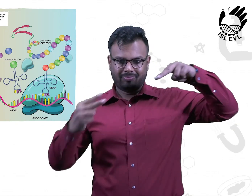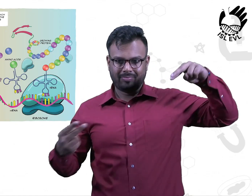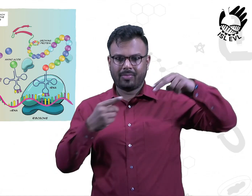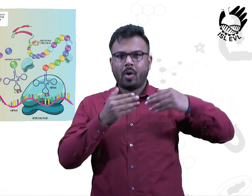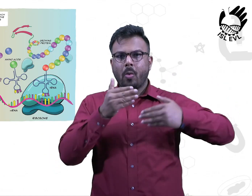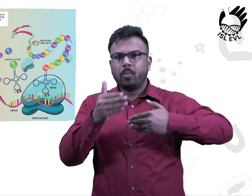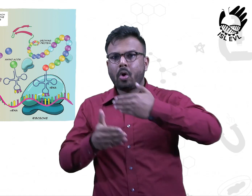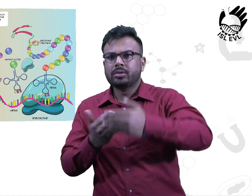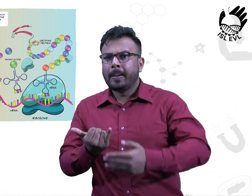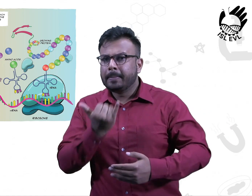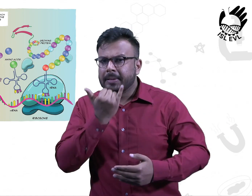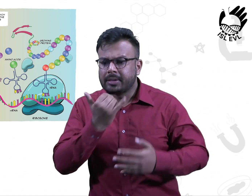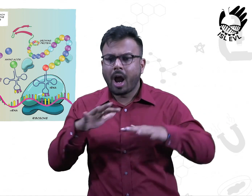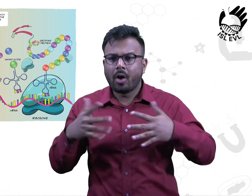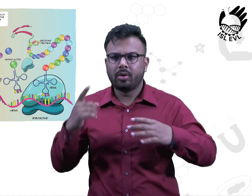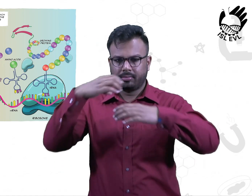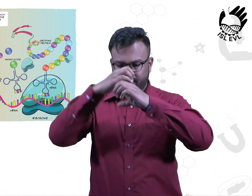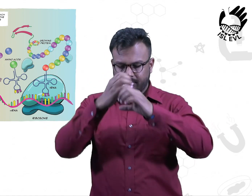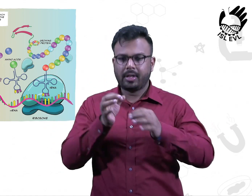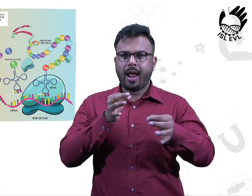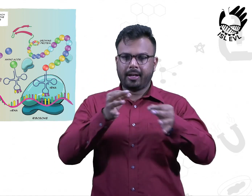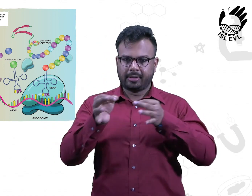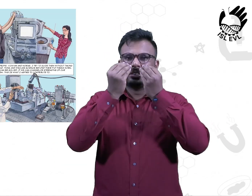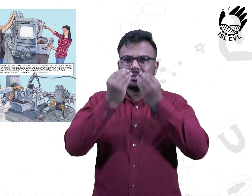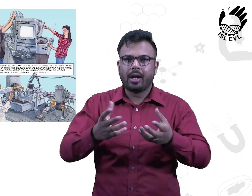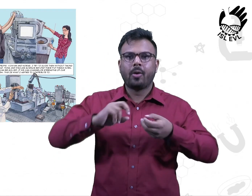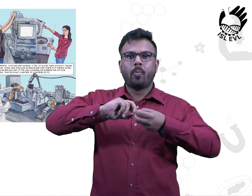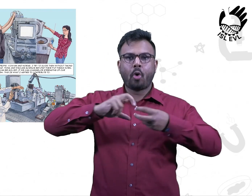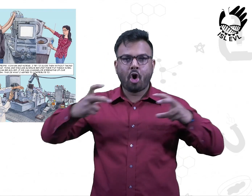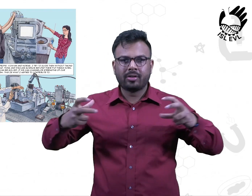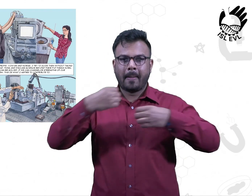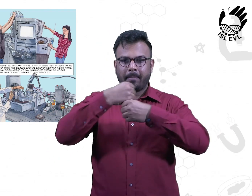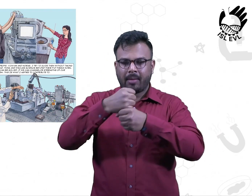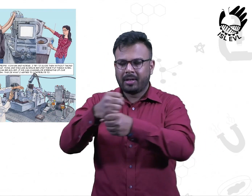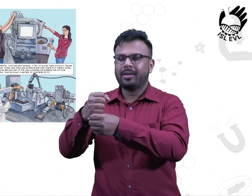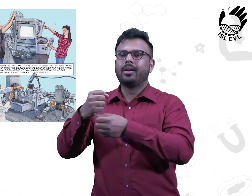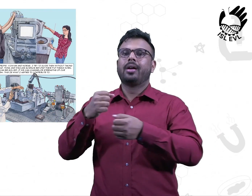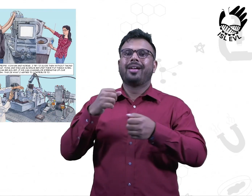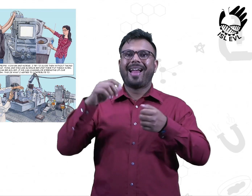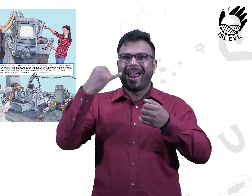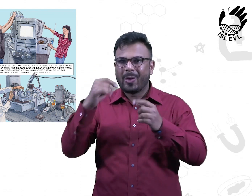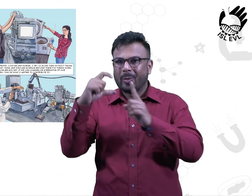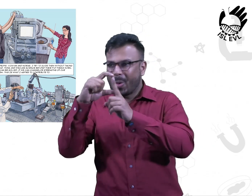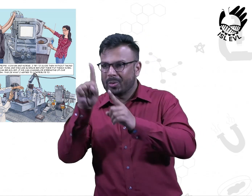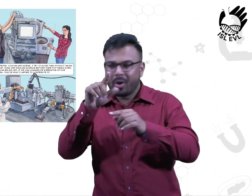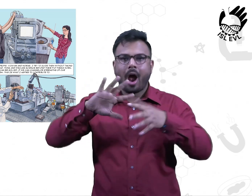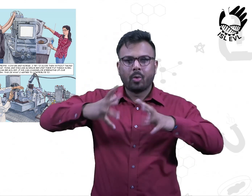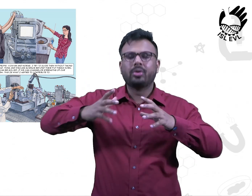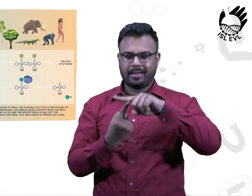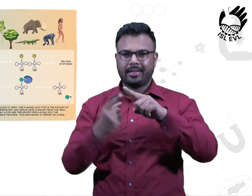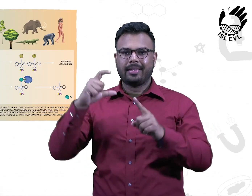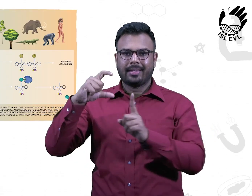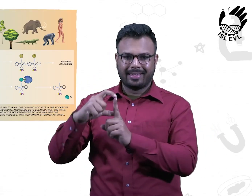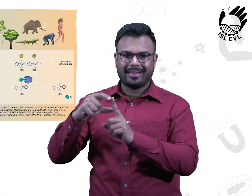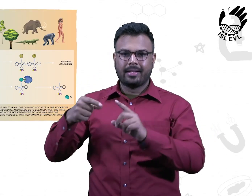proteomics is the study of sum total of proteins in a cell and organism and it is useful in